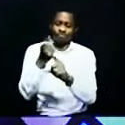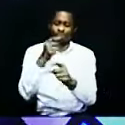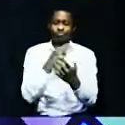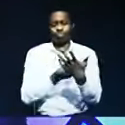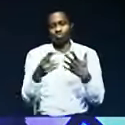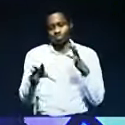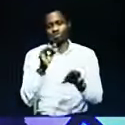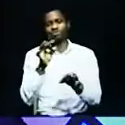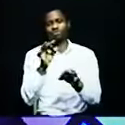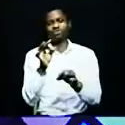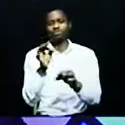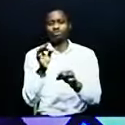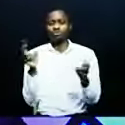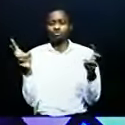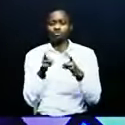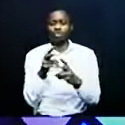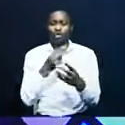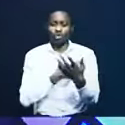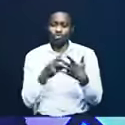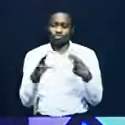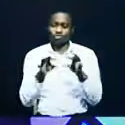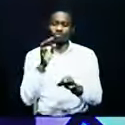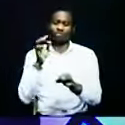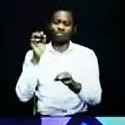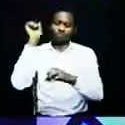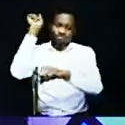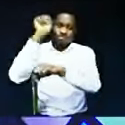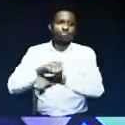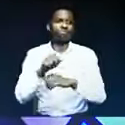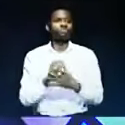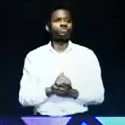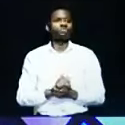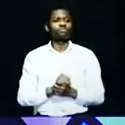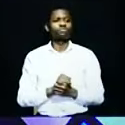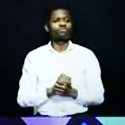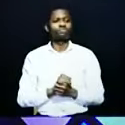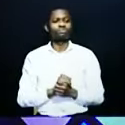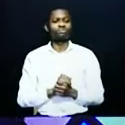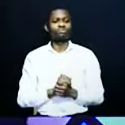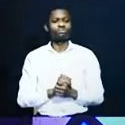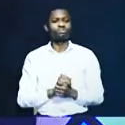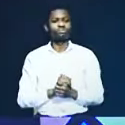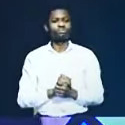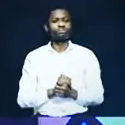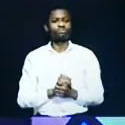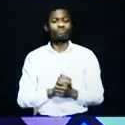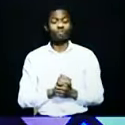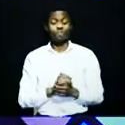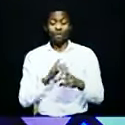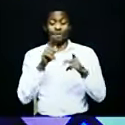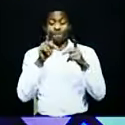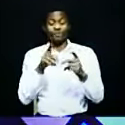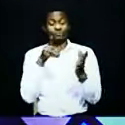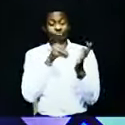Dr. Lloyd Jones is saying the problem of today's